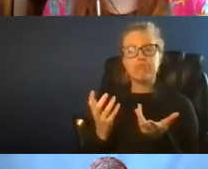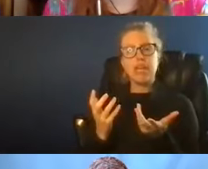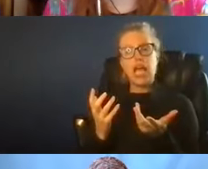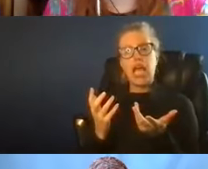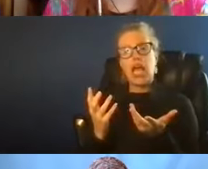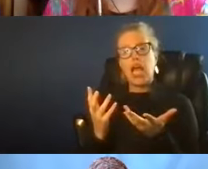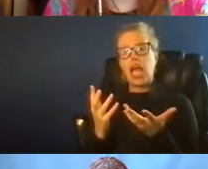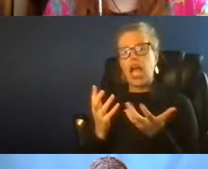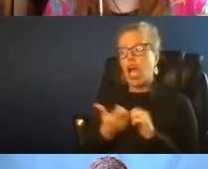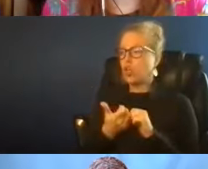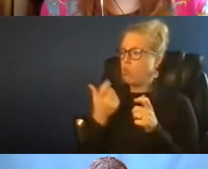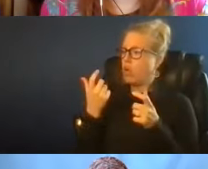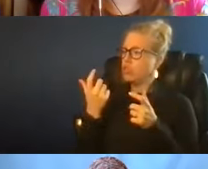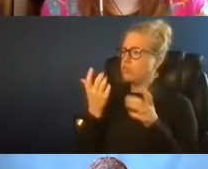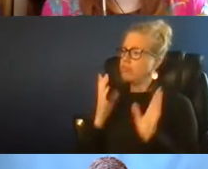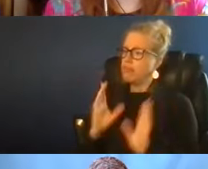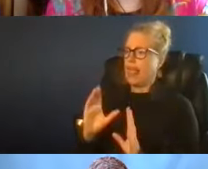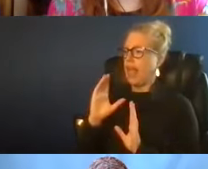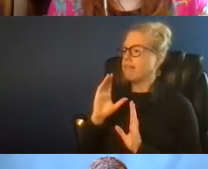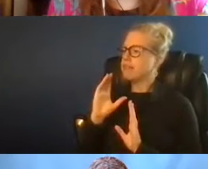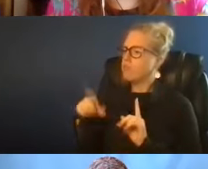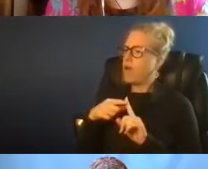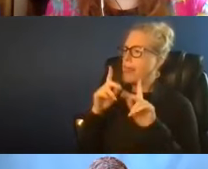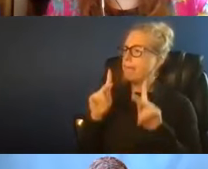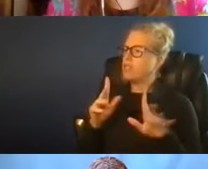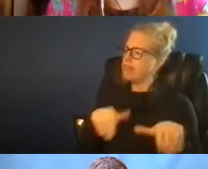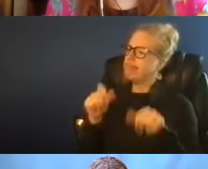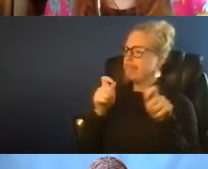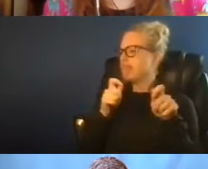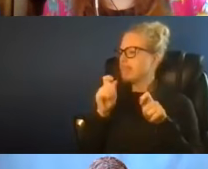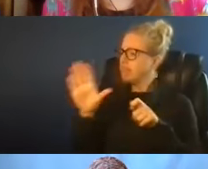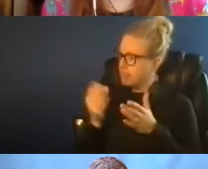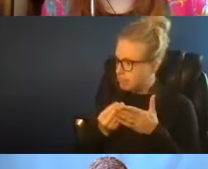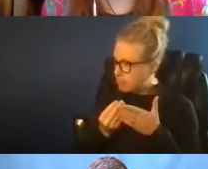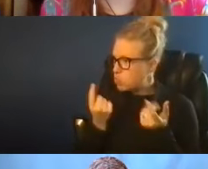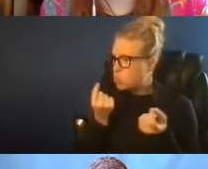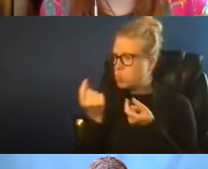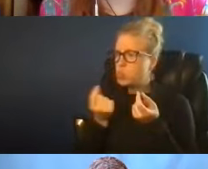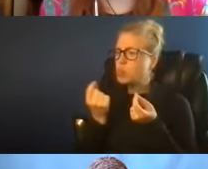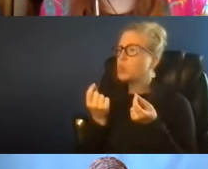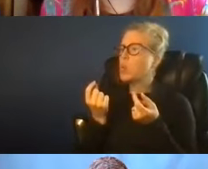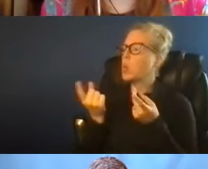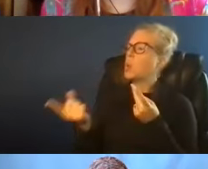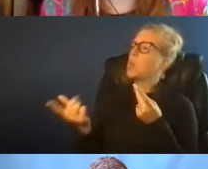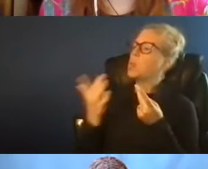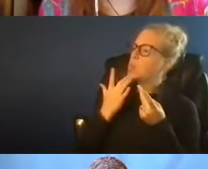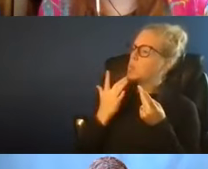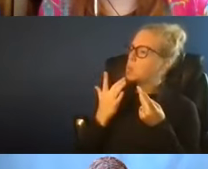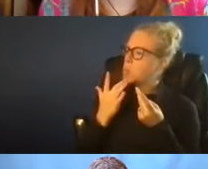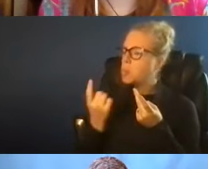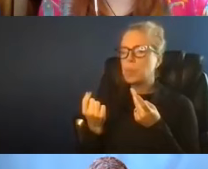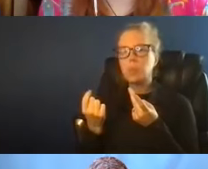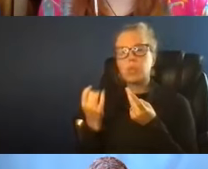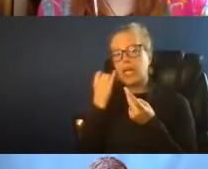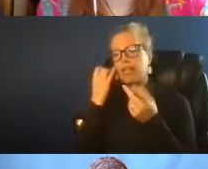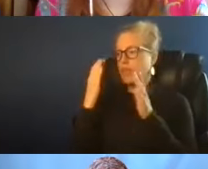to respond when this person is controlling your money. Or what do you want to do if this